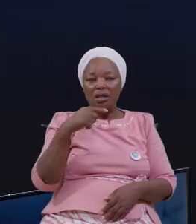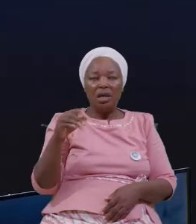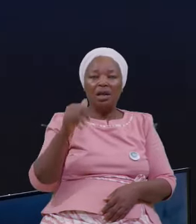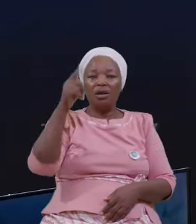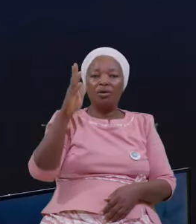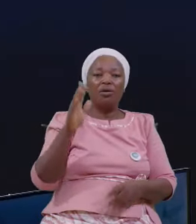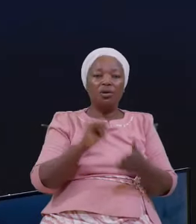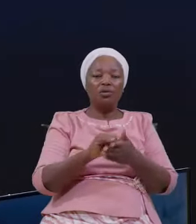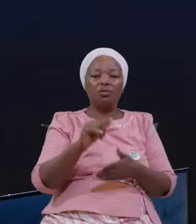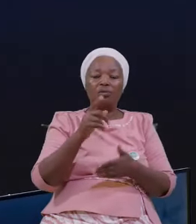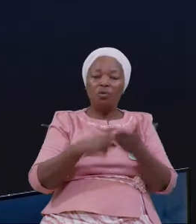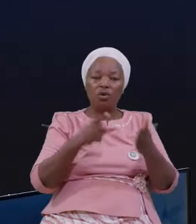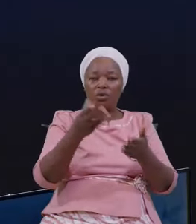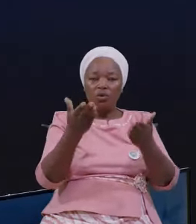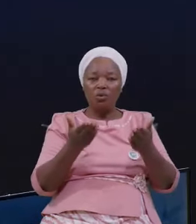for you.